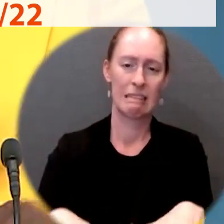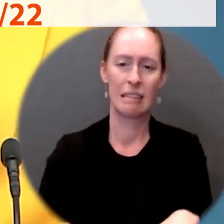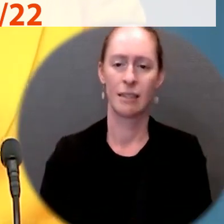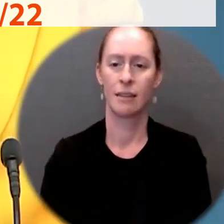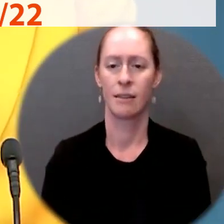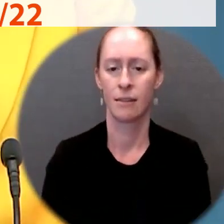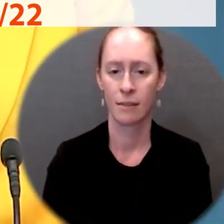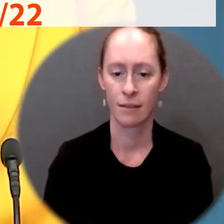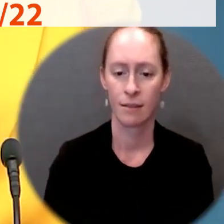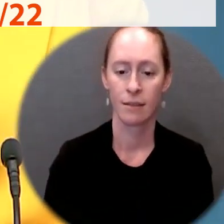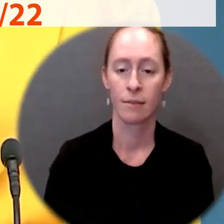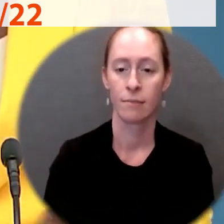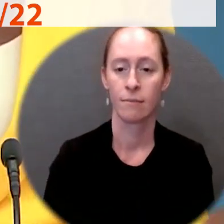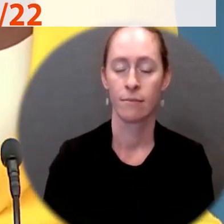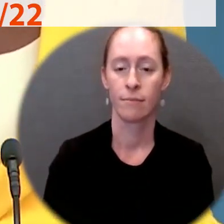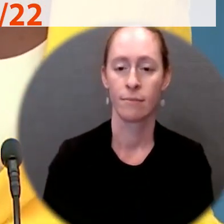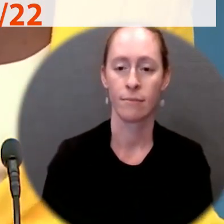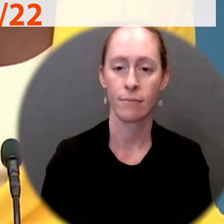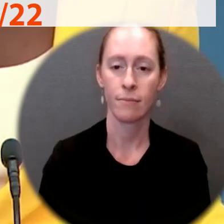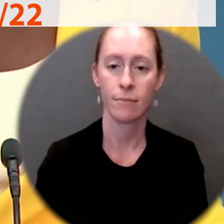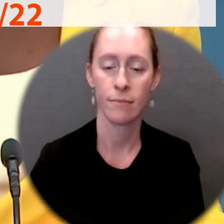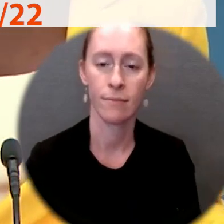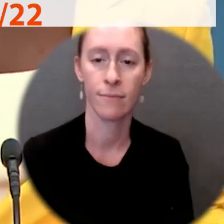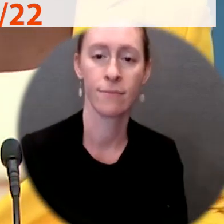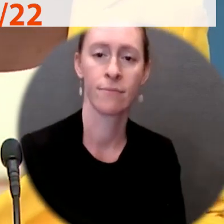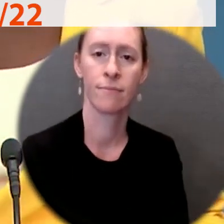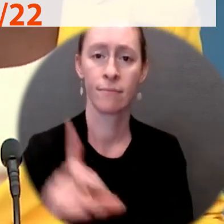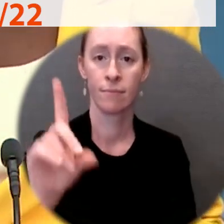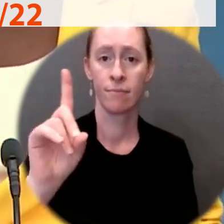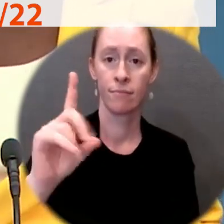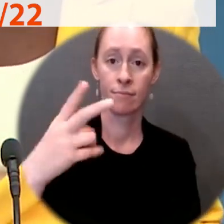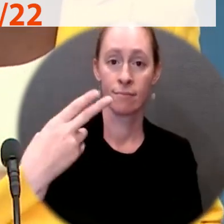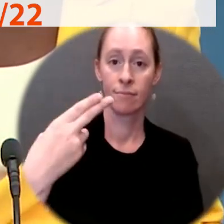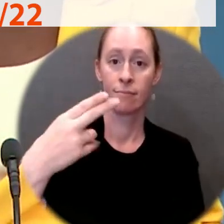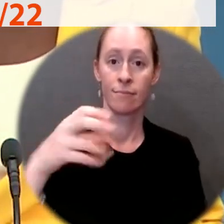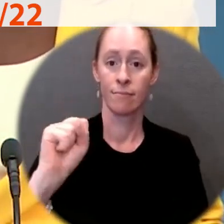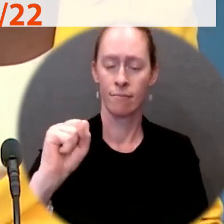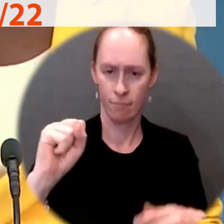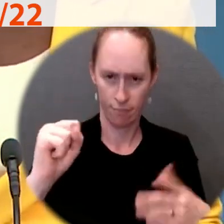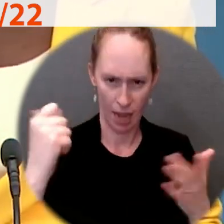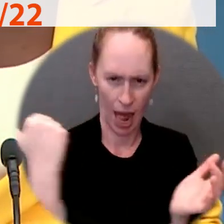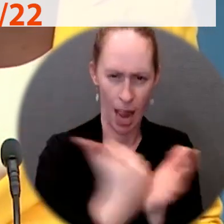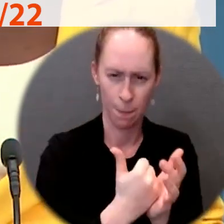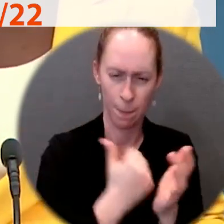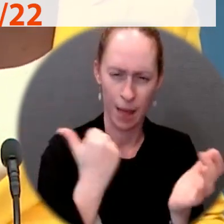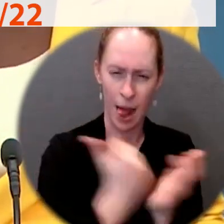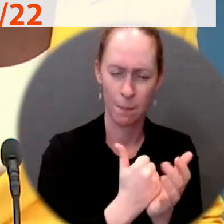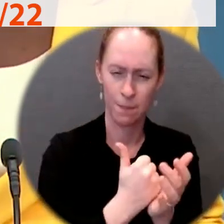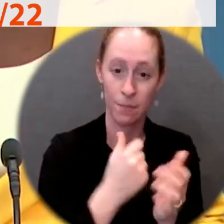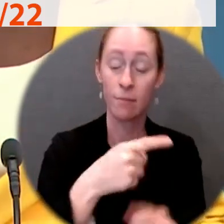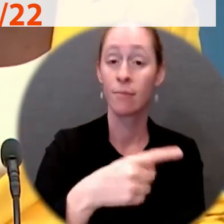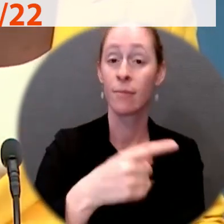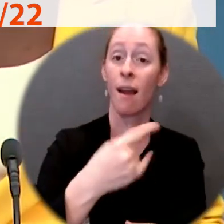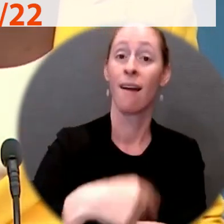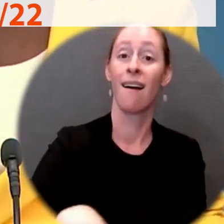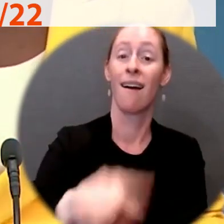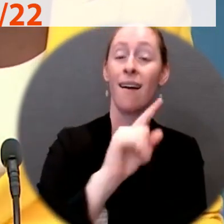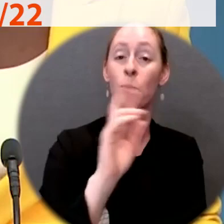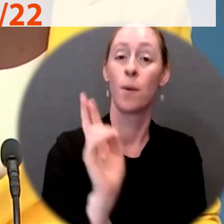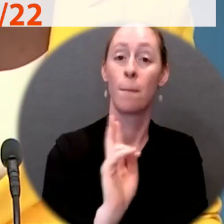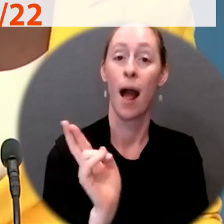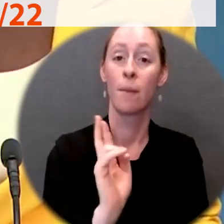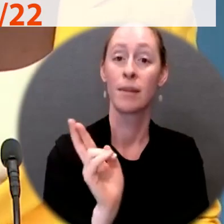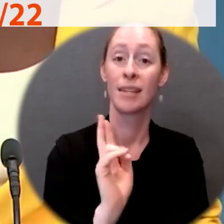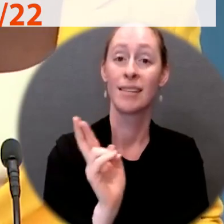the Department of Homeland Security. Remember, many Republicans voted against that. Many of them who would